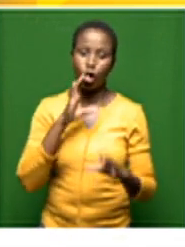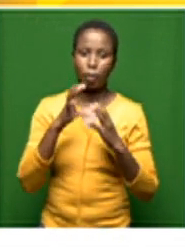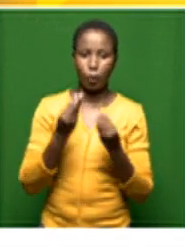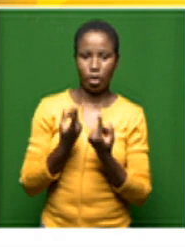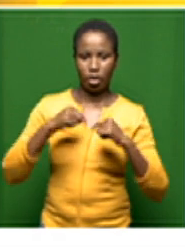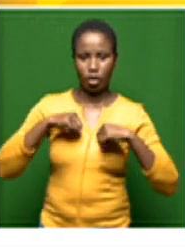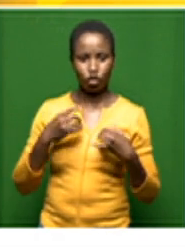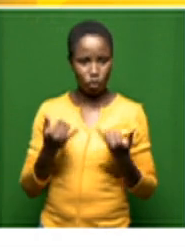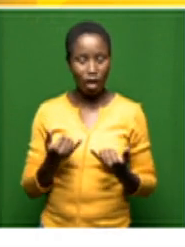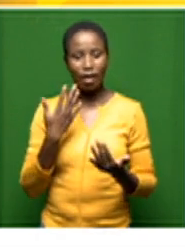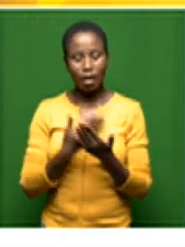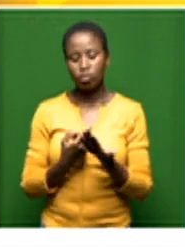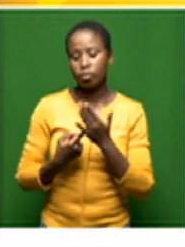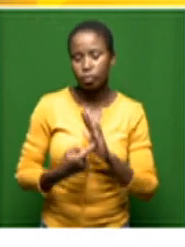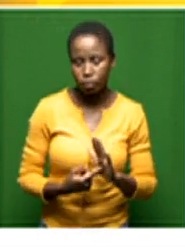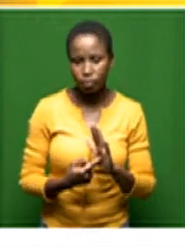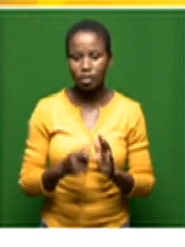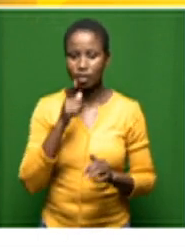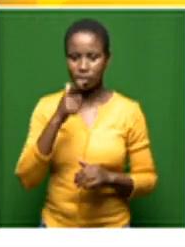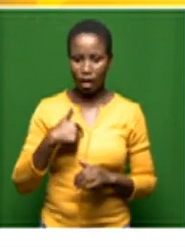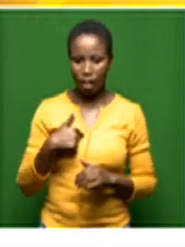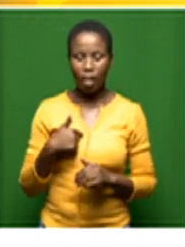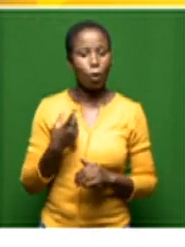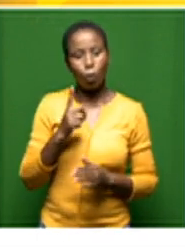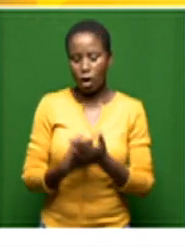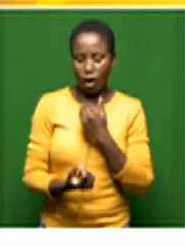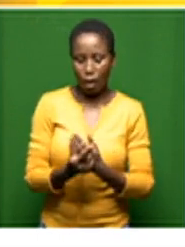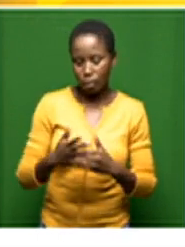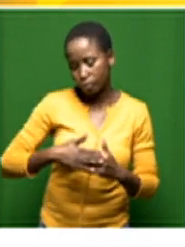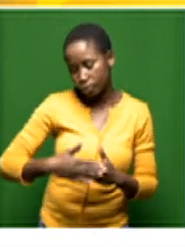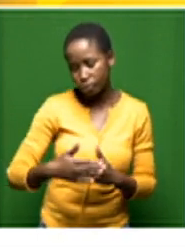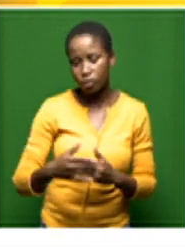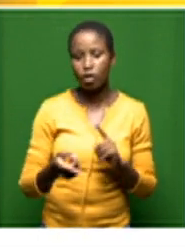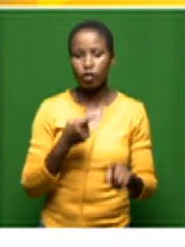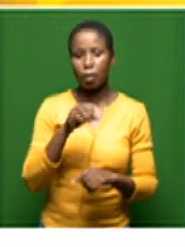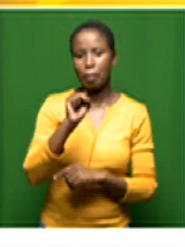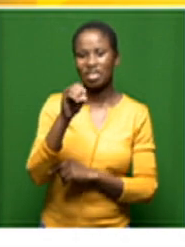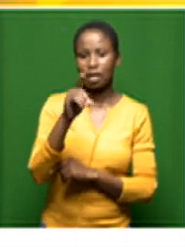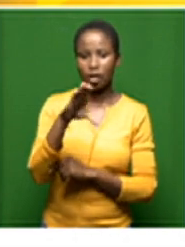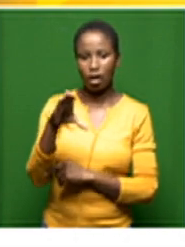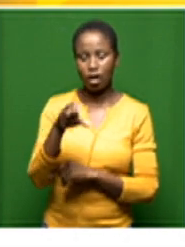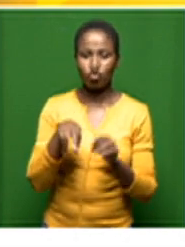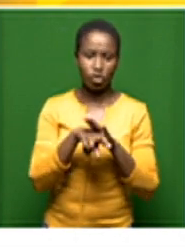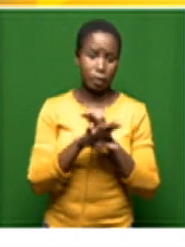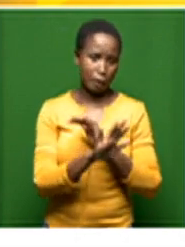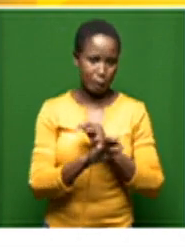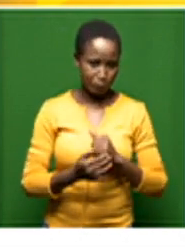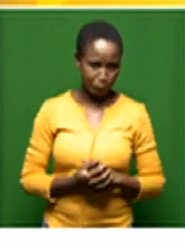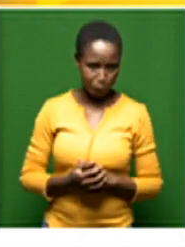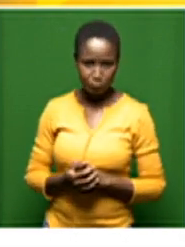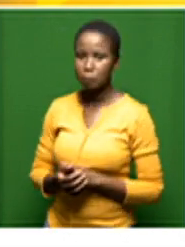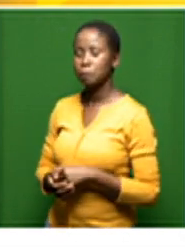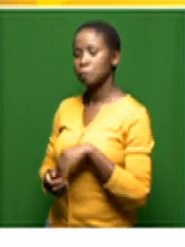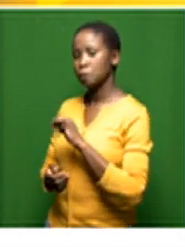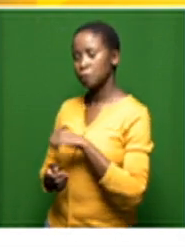an indication in terms of the action that is going to be taken by the SADC region. You know, one